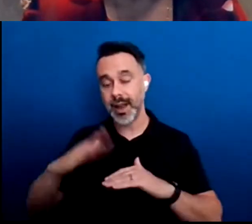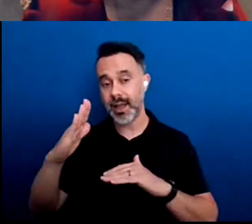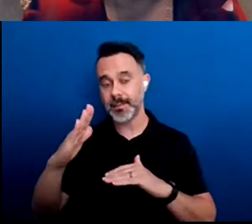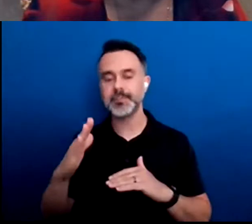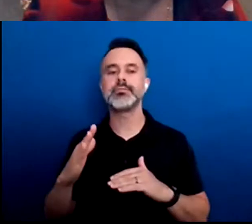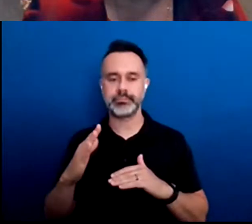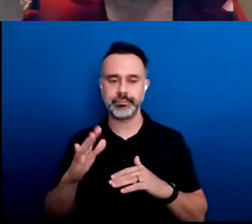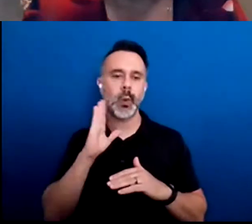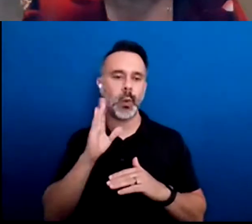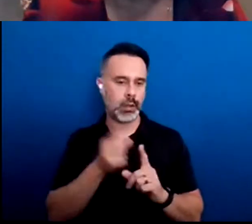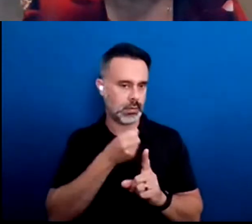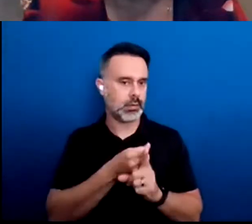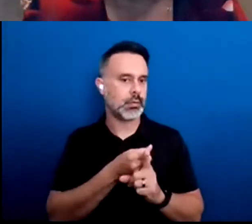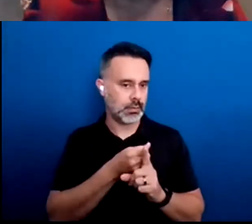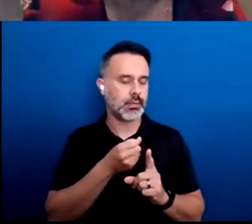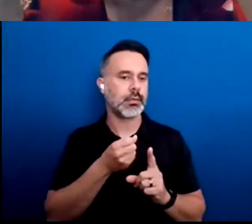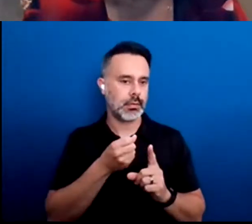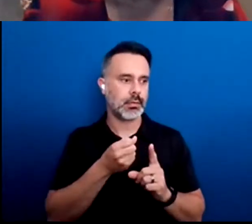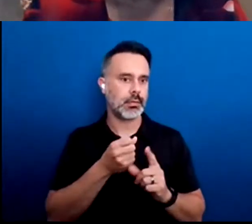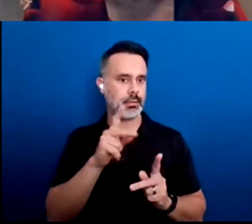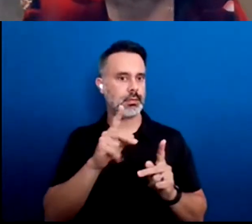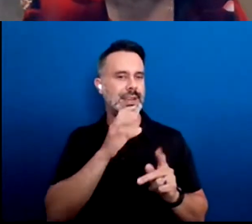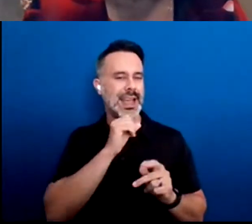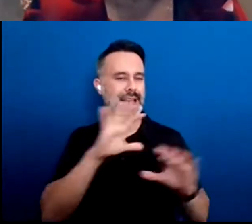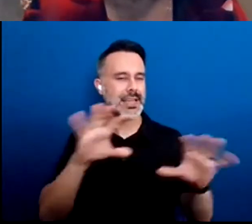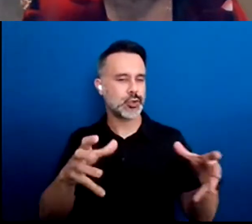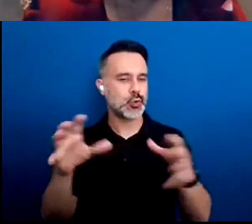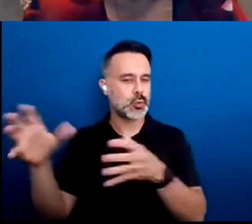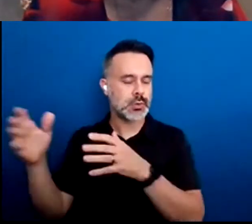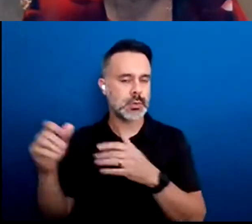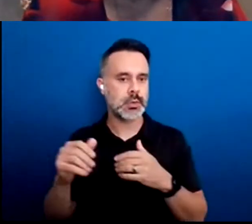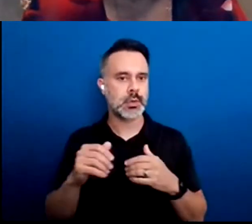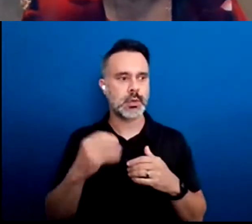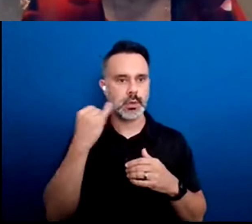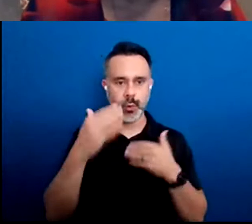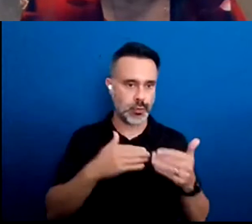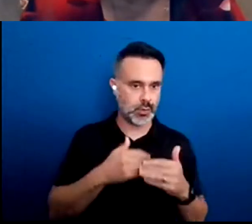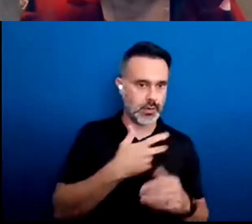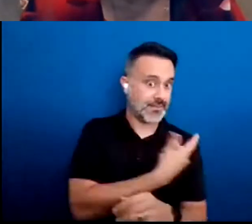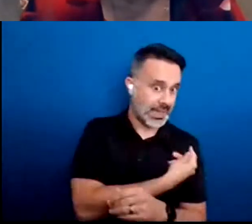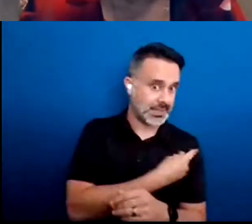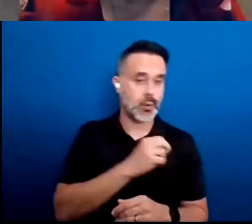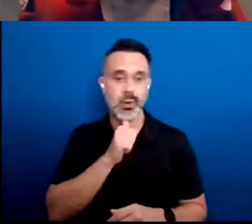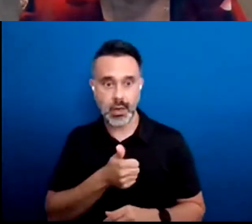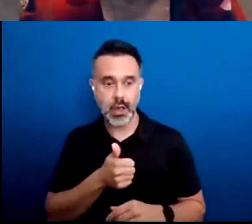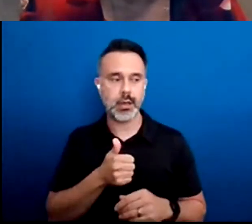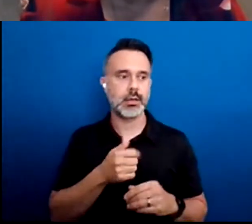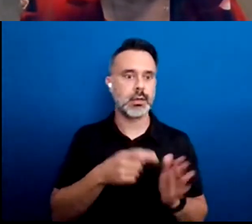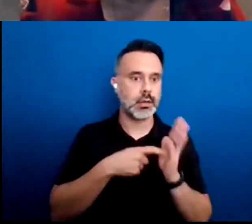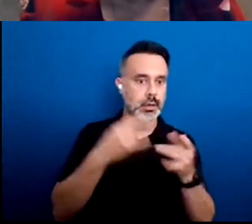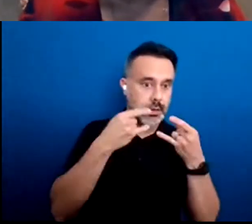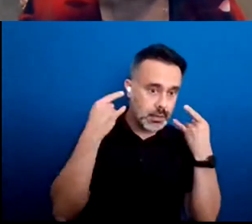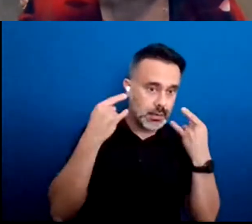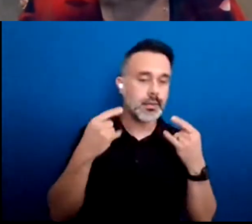those age groups in terms of whether they're vaccinated or not, and whether they have to wear a mask in their classroom as